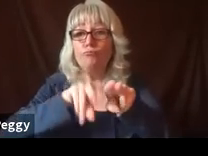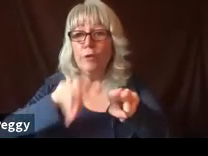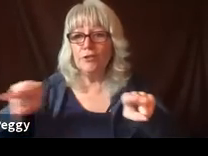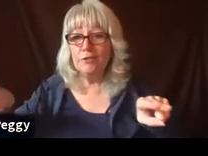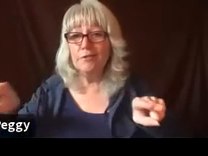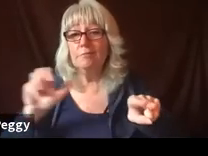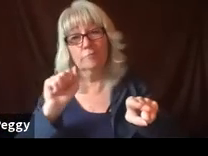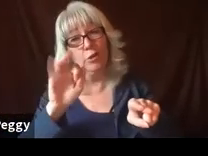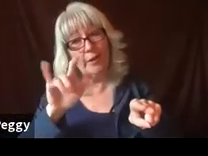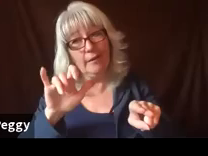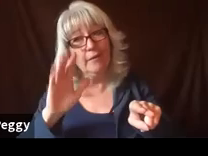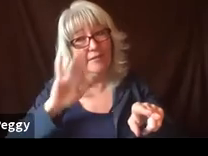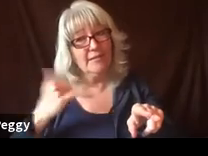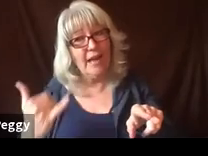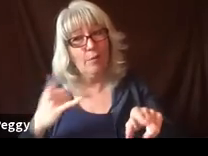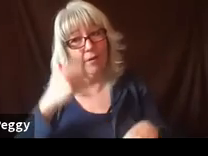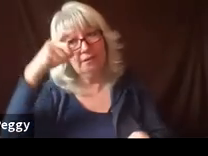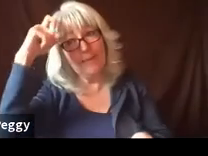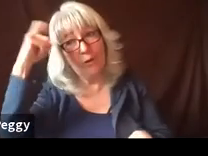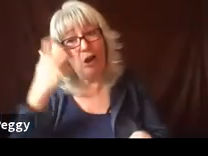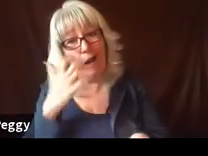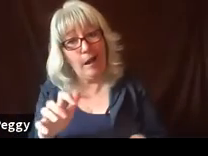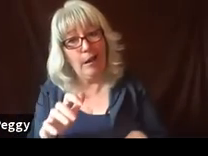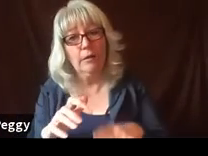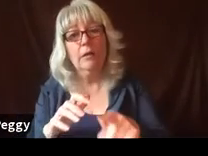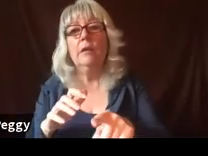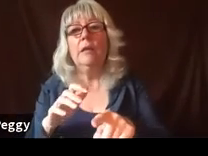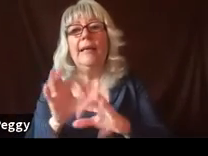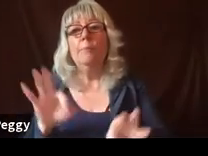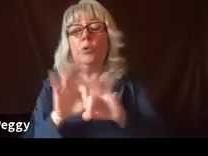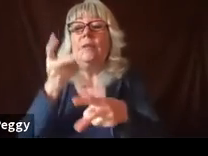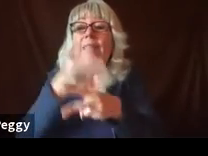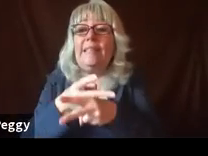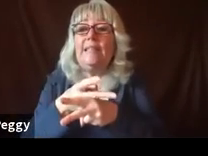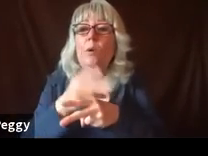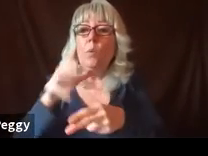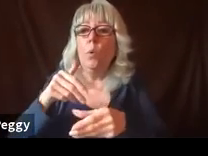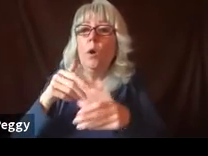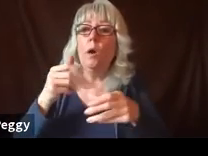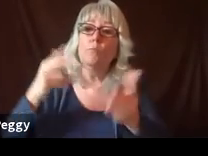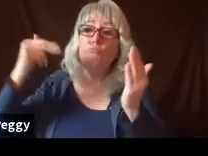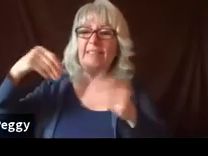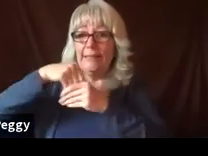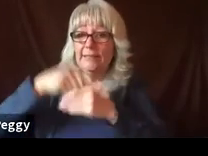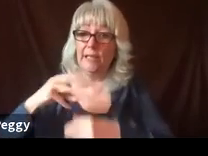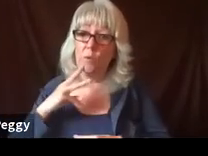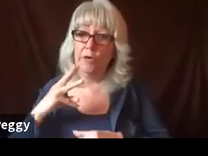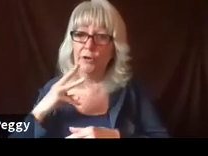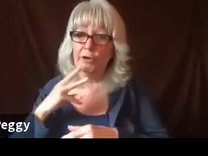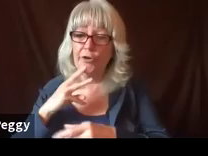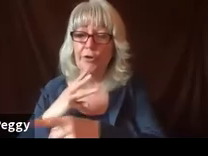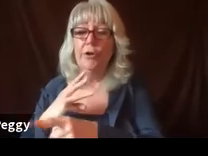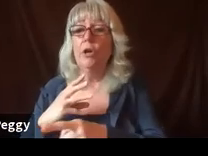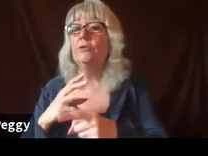and it's summer, so it's hot, you need to keep your brushes in the water while you're painting and not